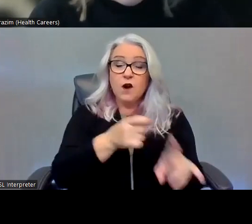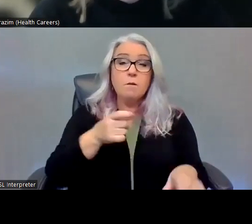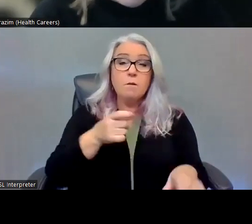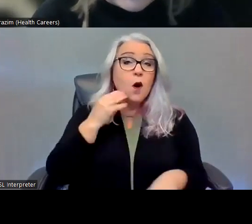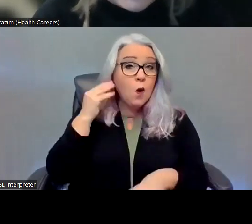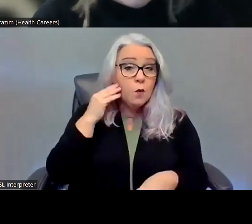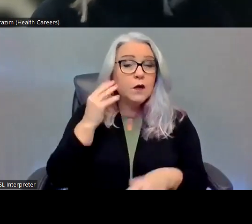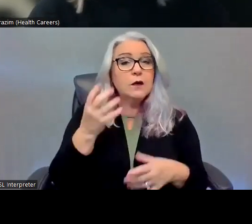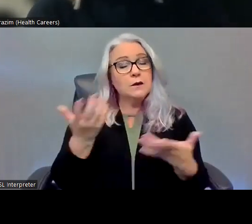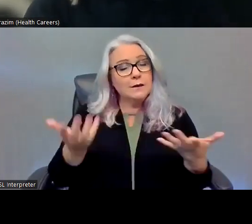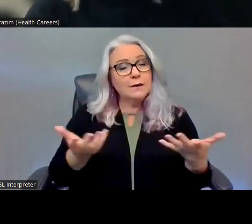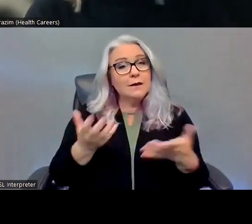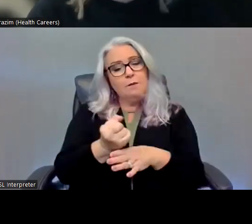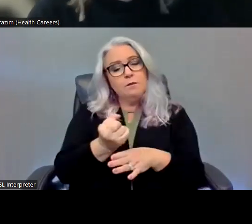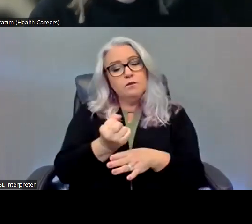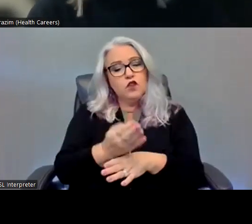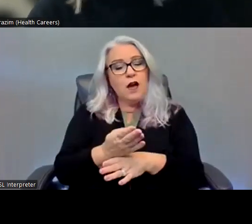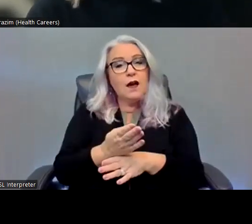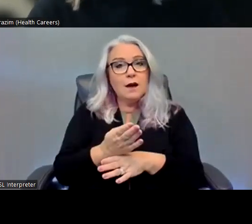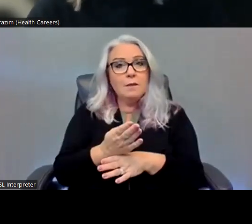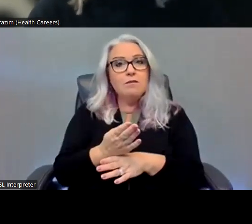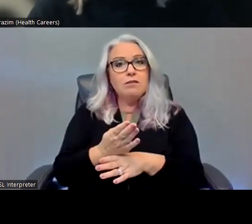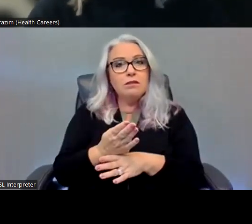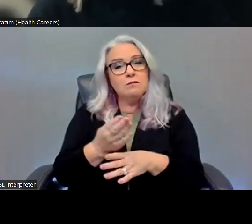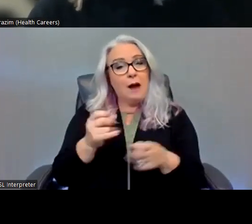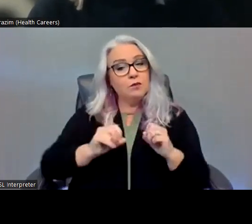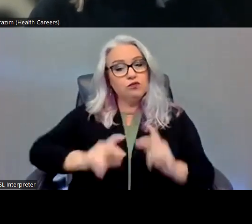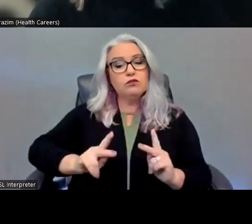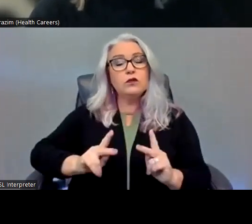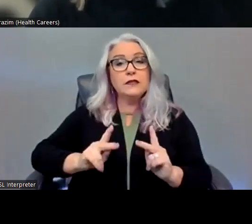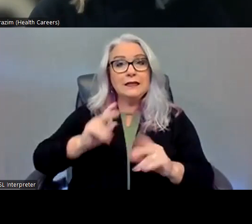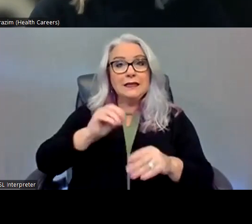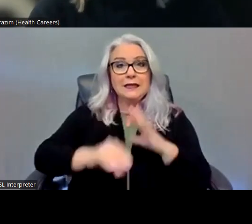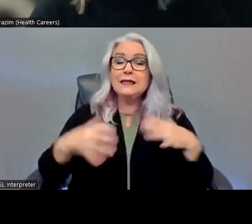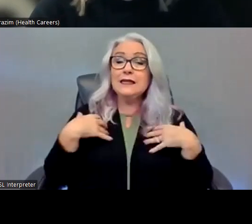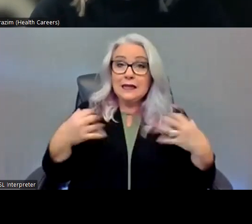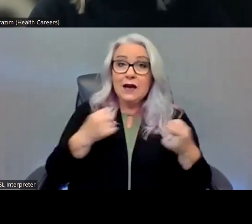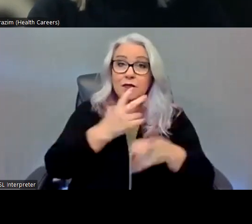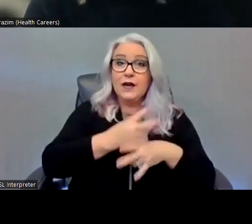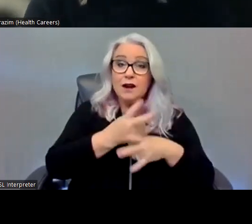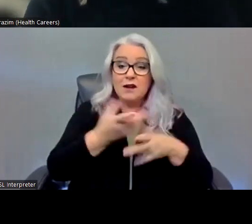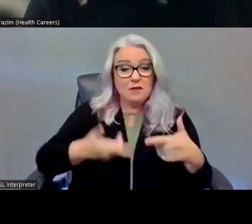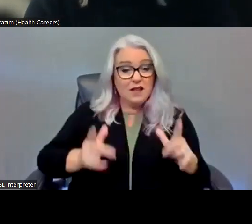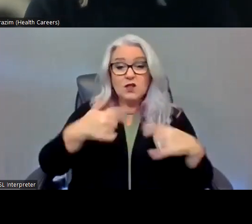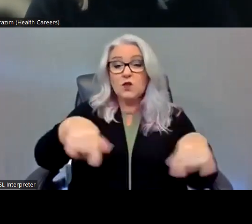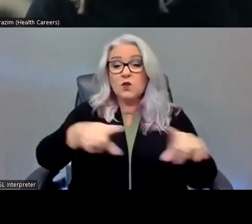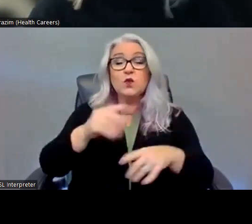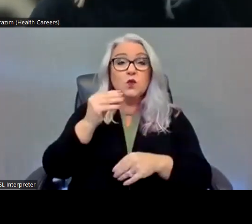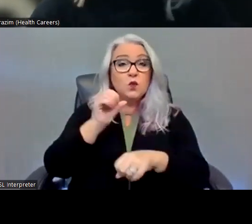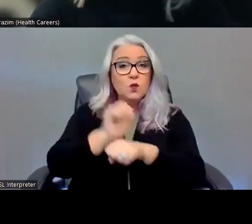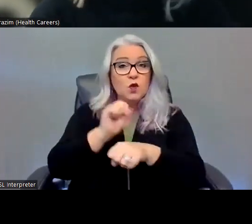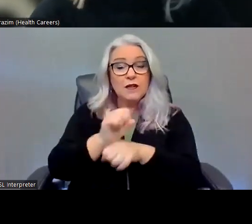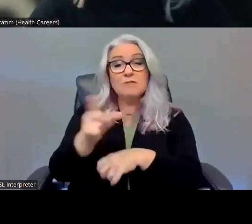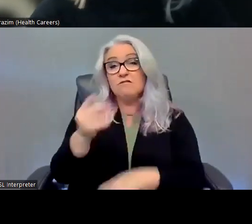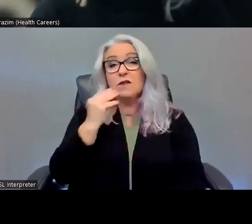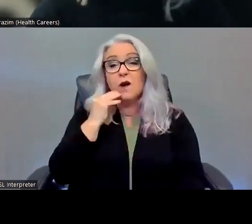job opportunities in healthcare that allows people to work from home. There are even